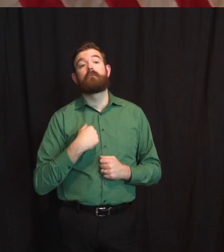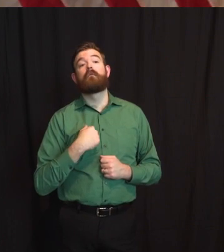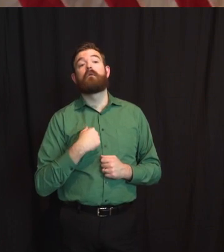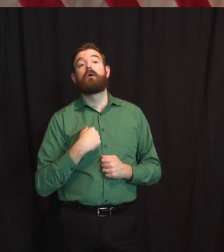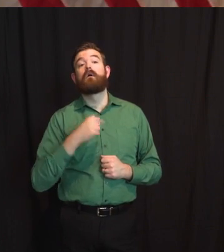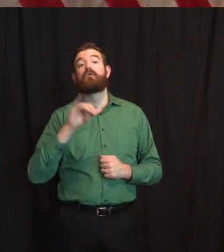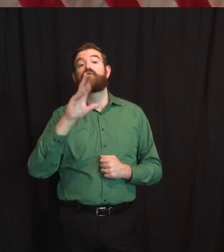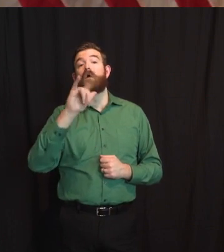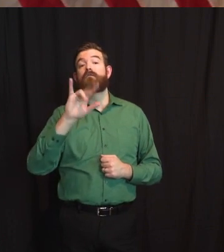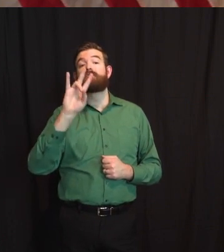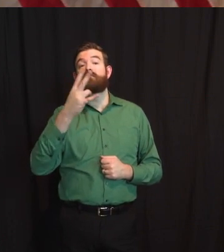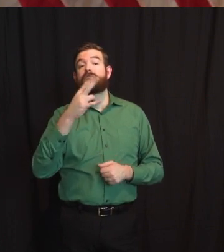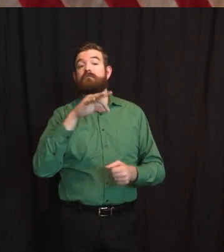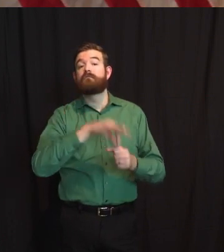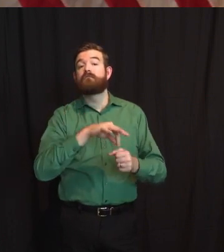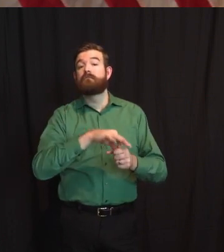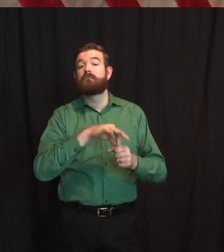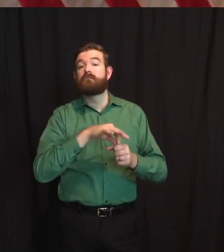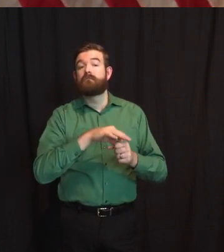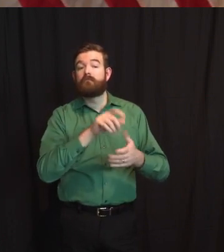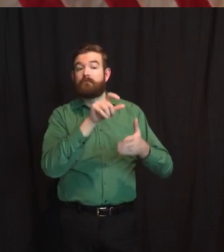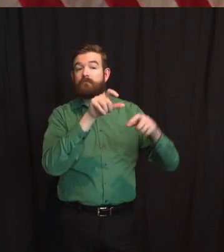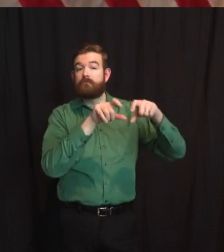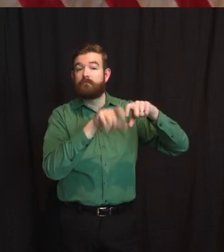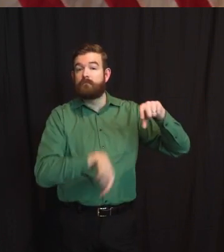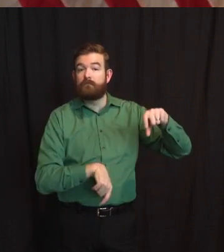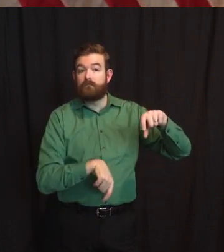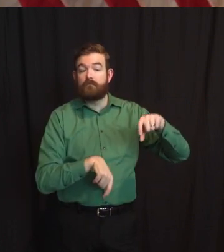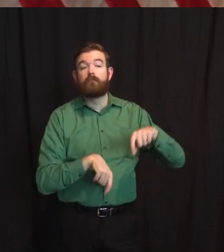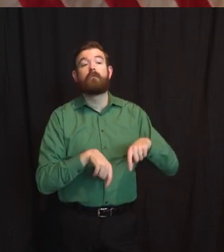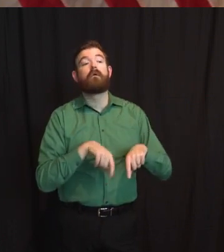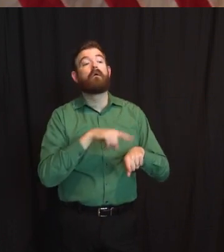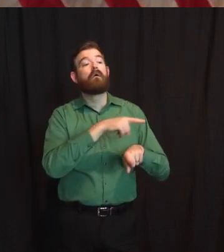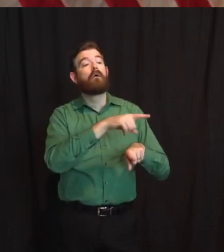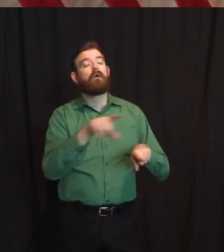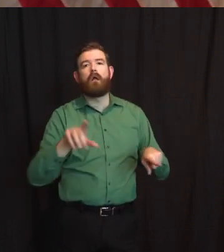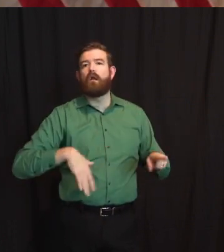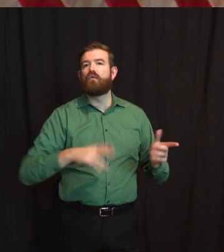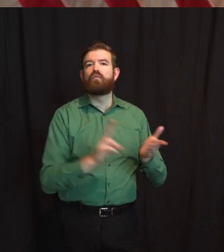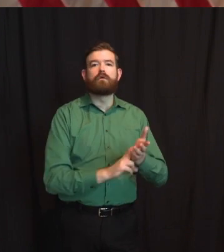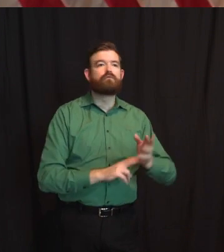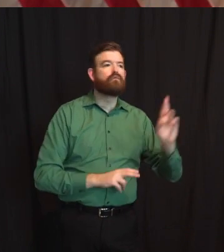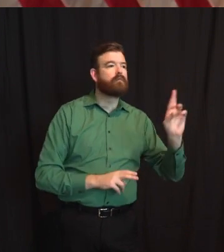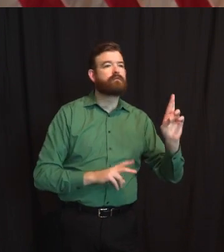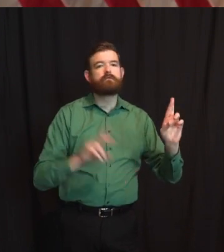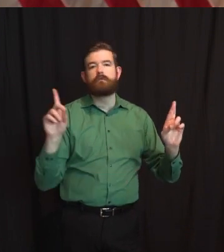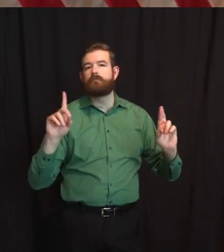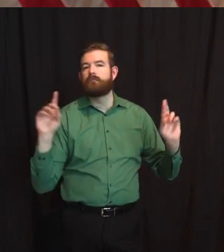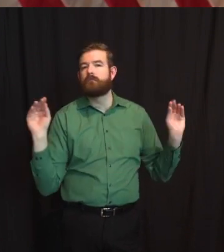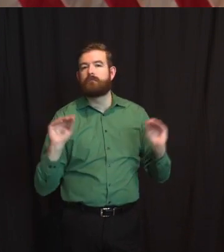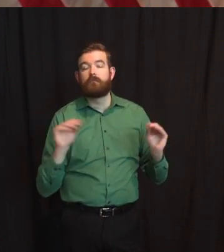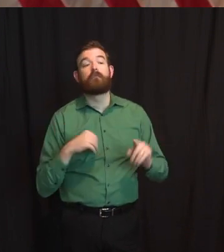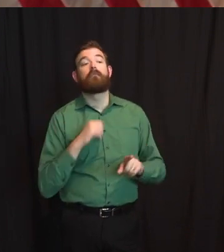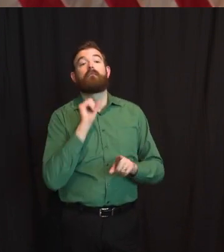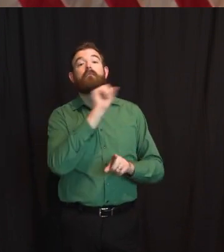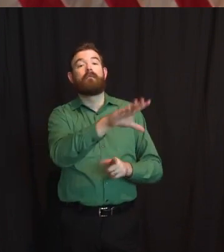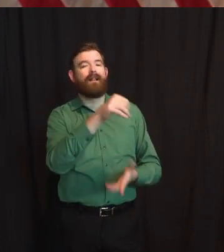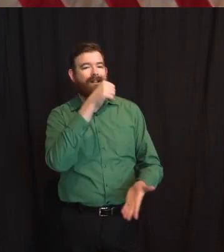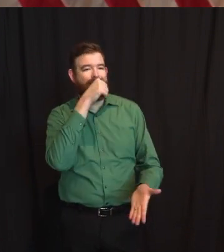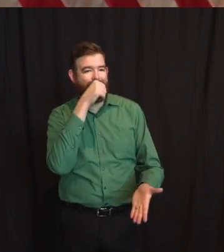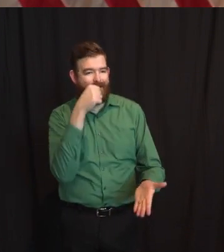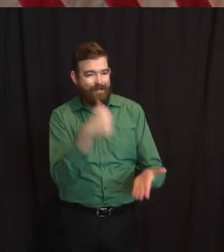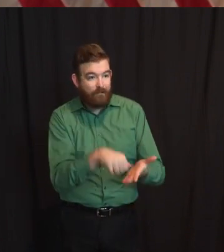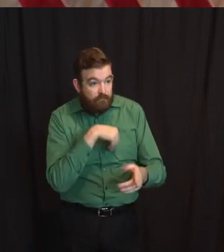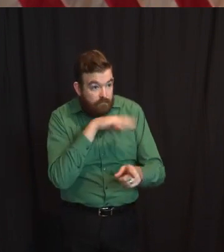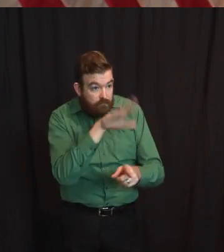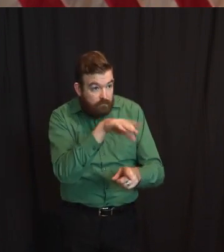which party they're going to participate in. Are they going to vote, and which party they're going to participate with in a primary. So